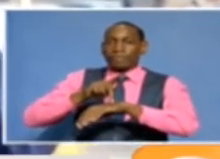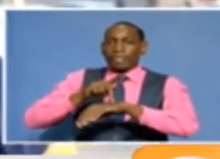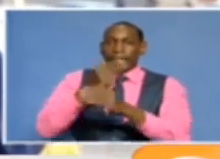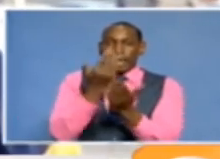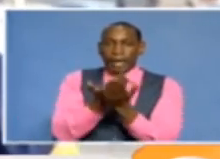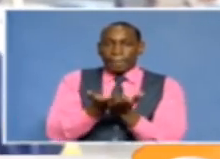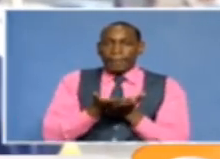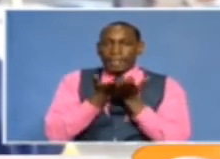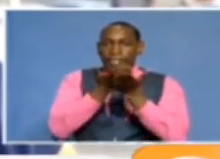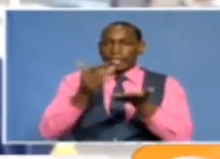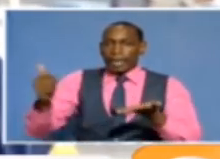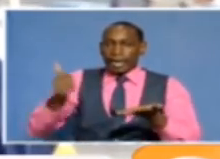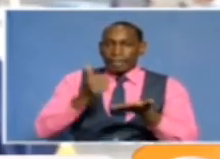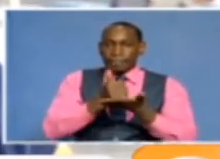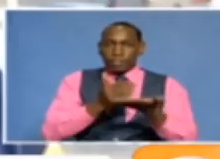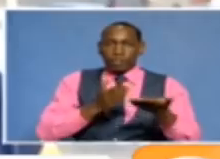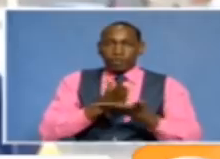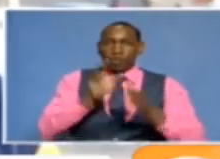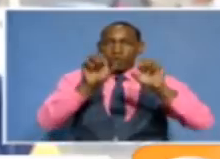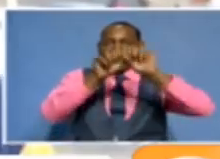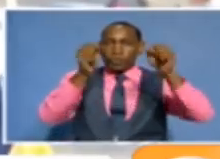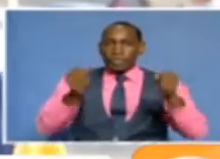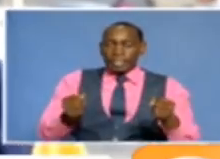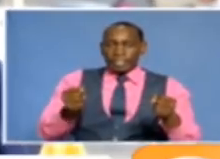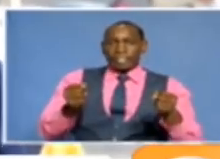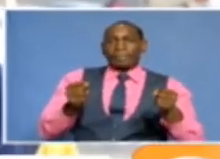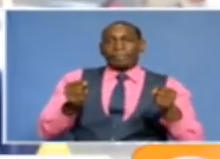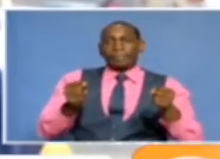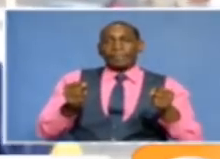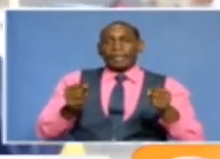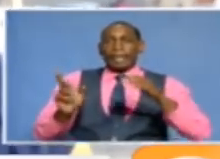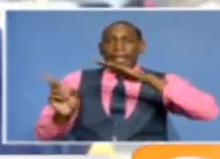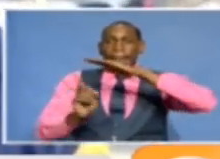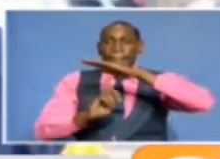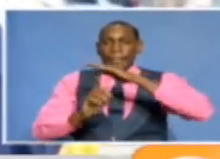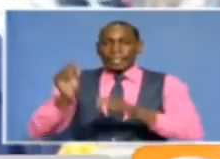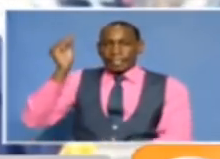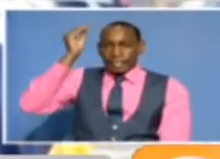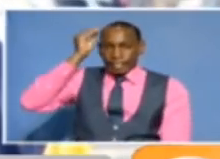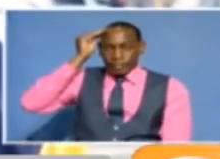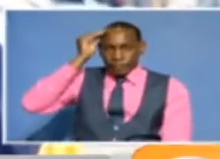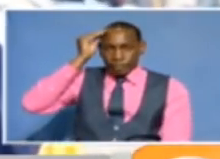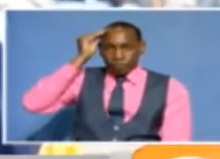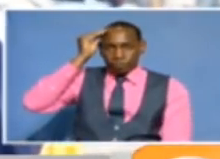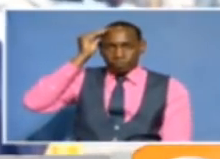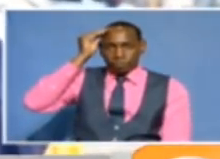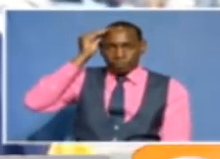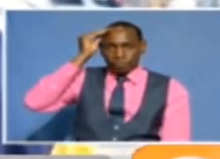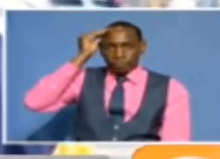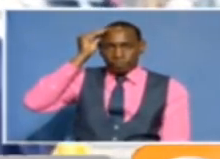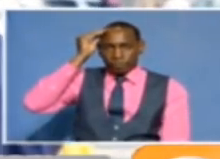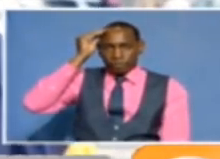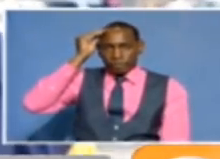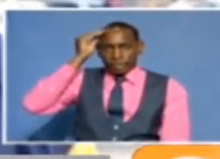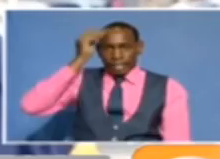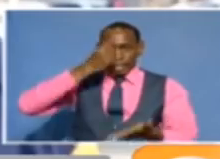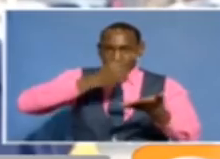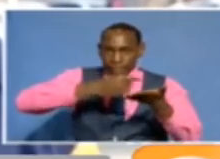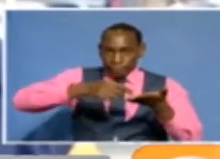request for admission through the system. The Ministry of Education will